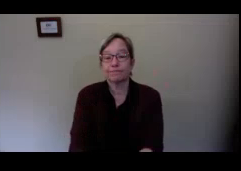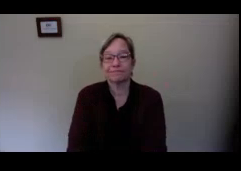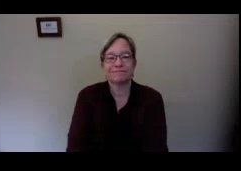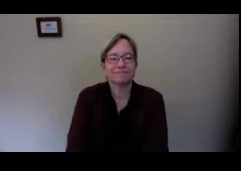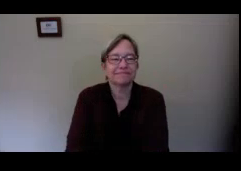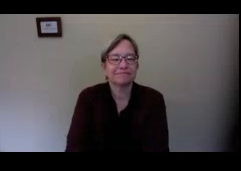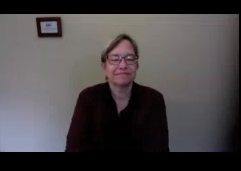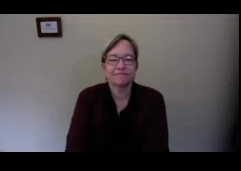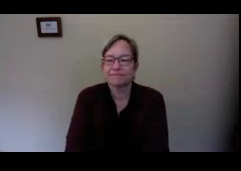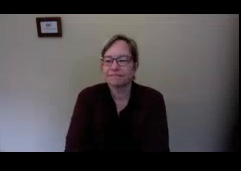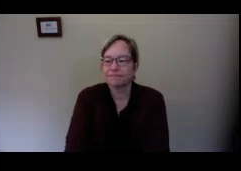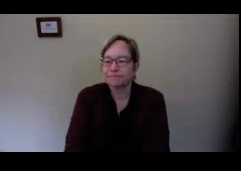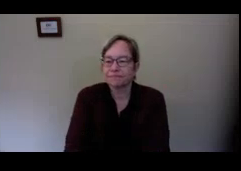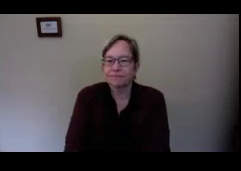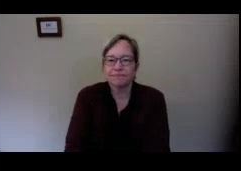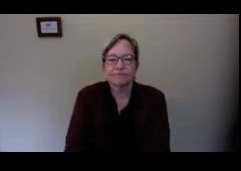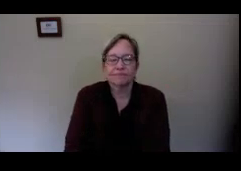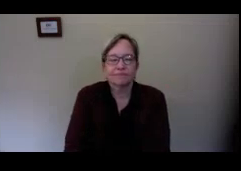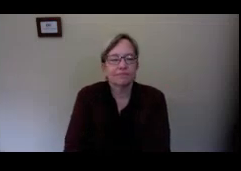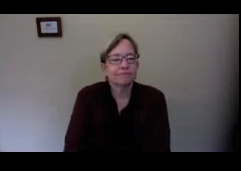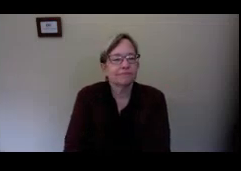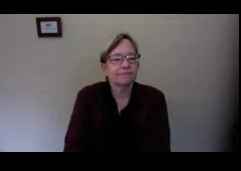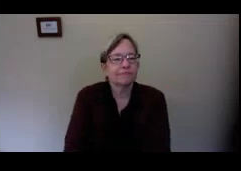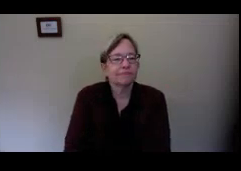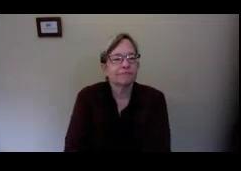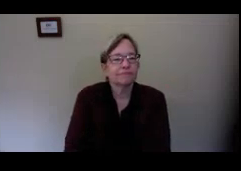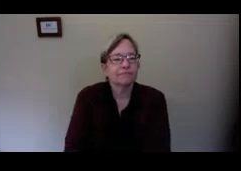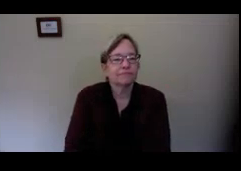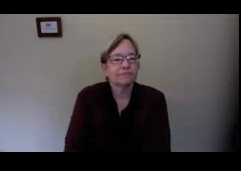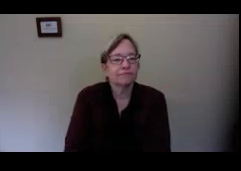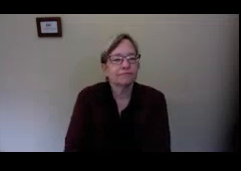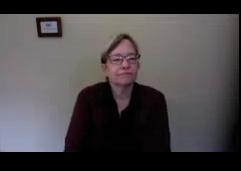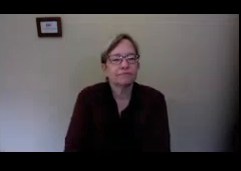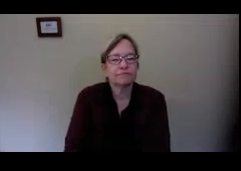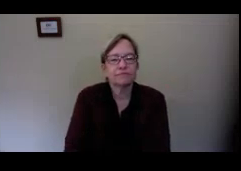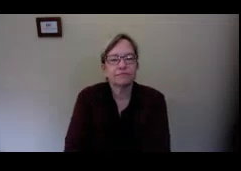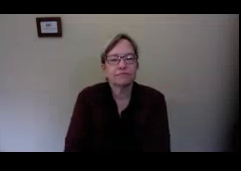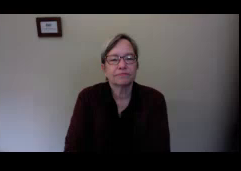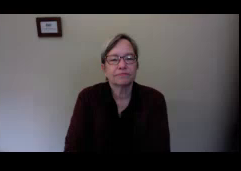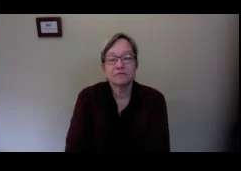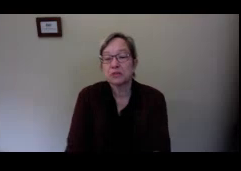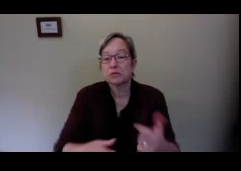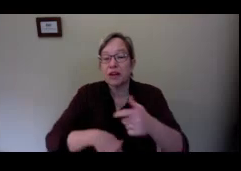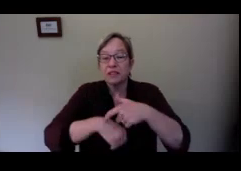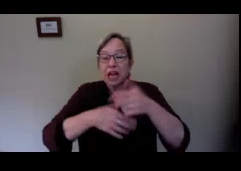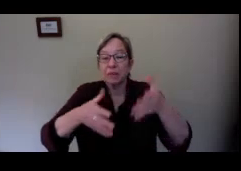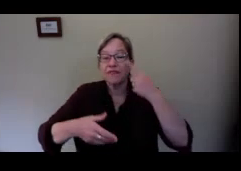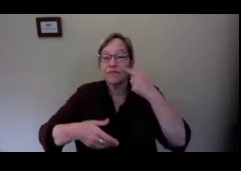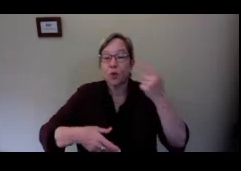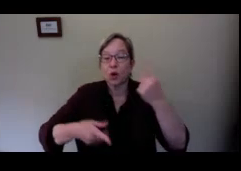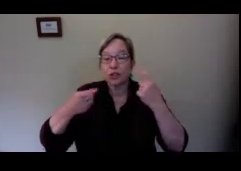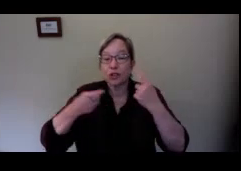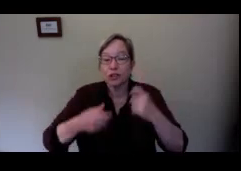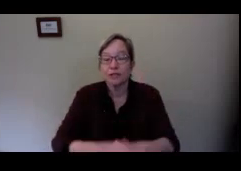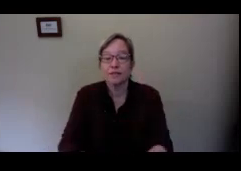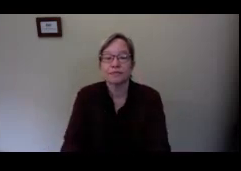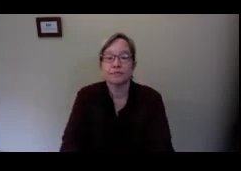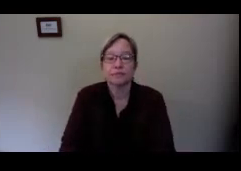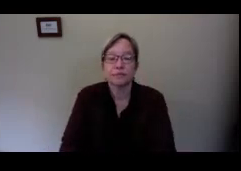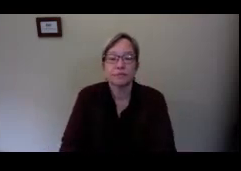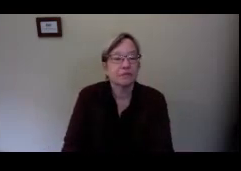So right now, you can see we can have some time for questions if